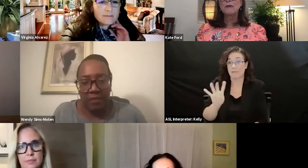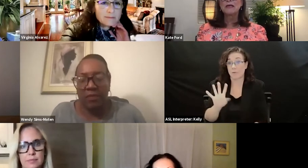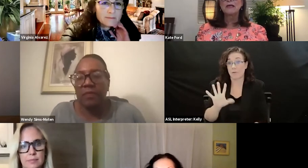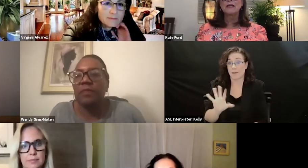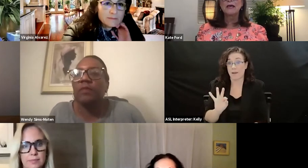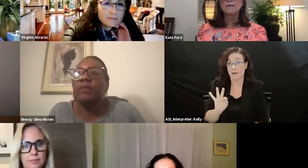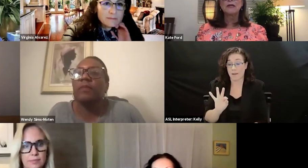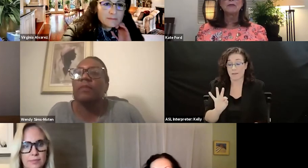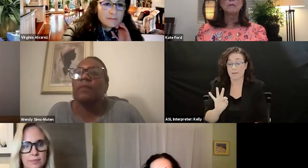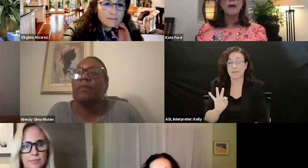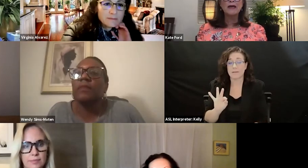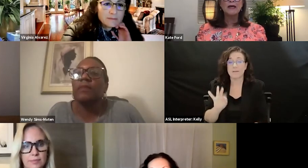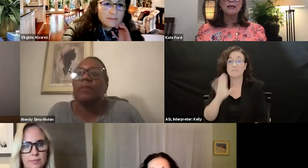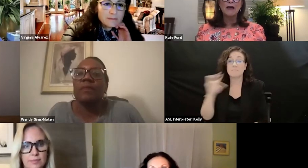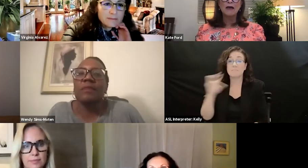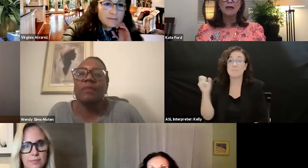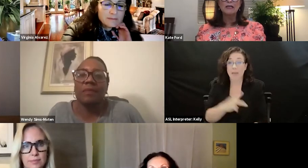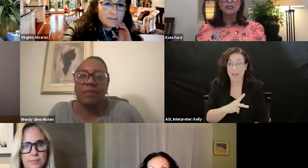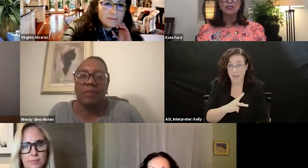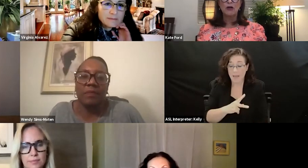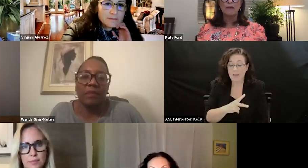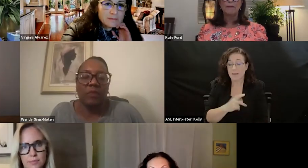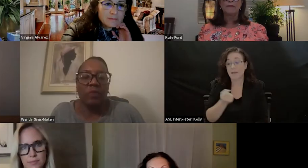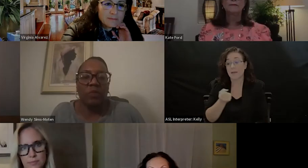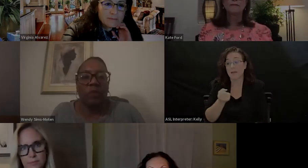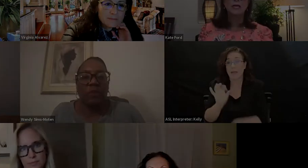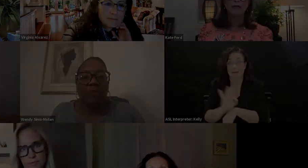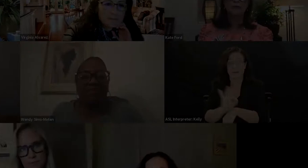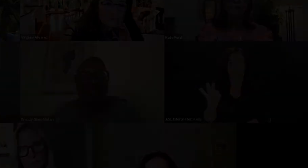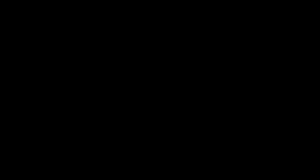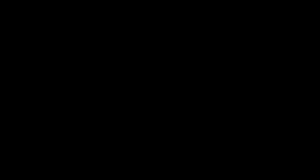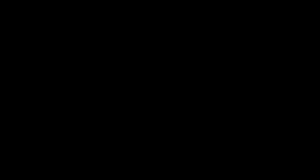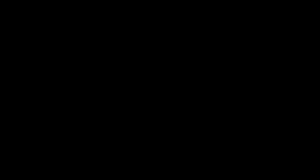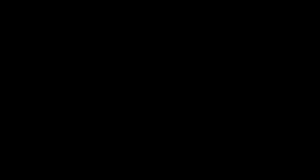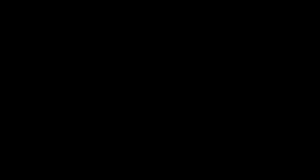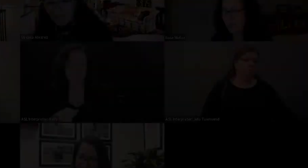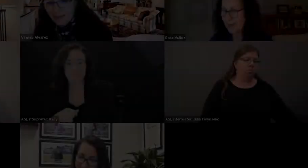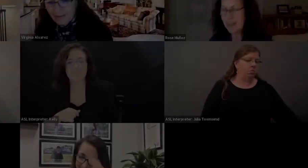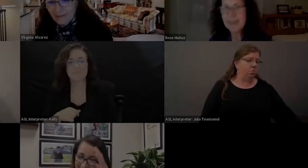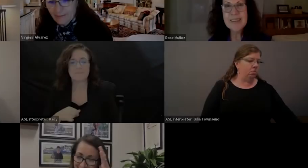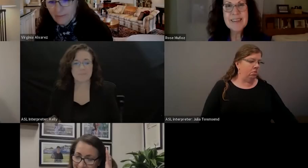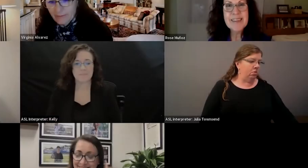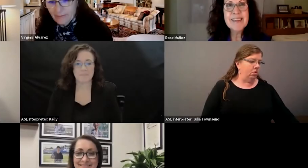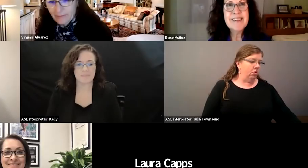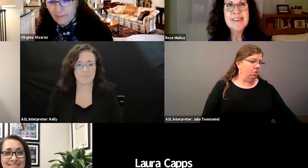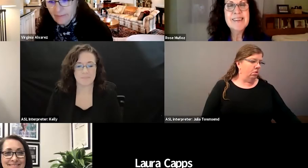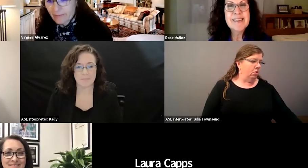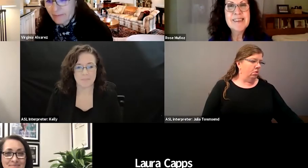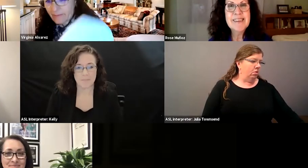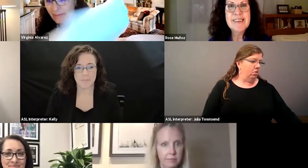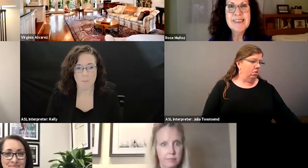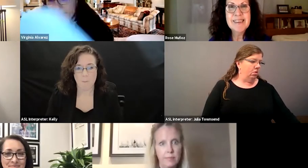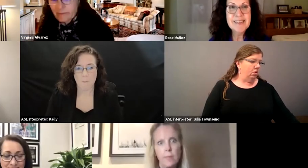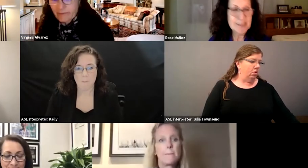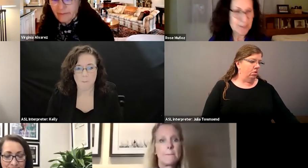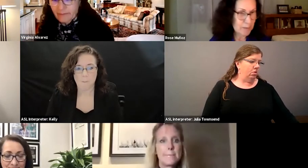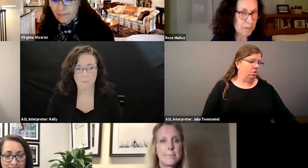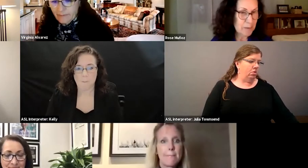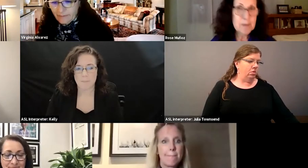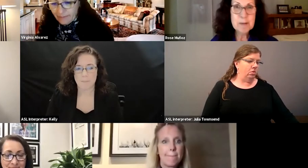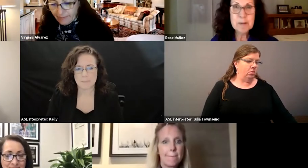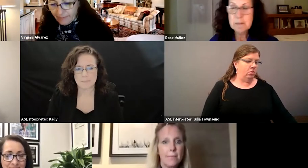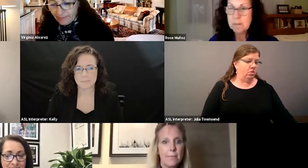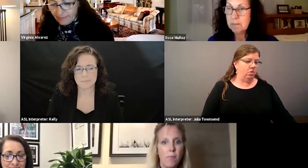let's make it 11 and be back at 9 sharp thank you and now we're on to the